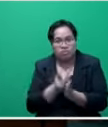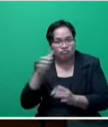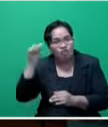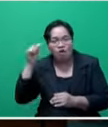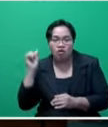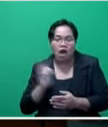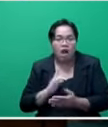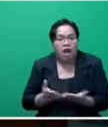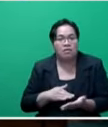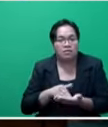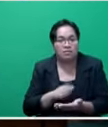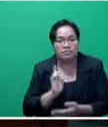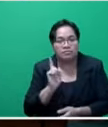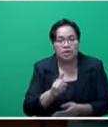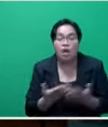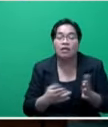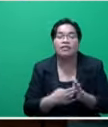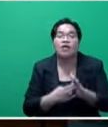the Northern